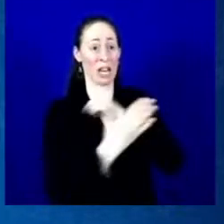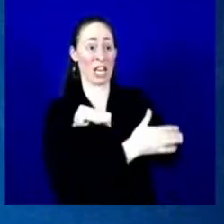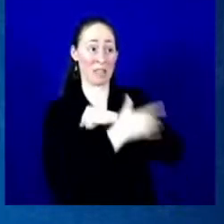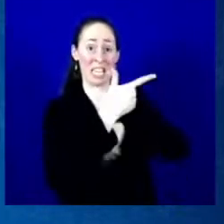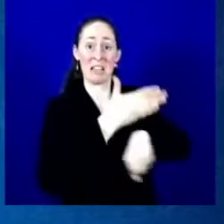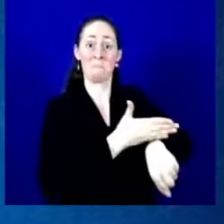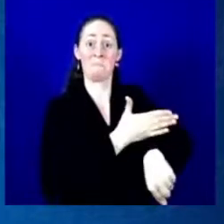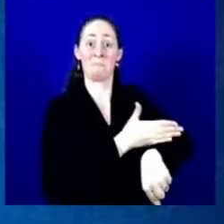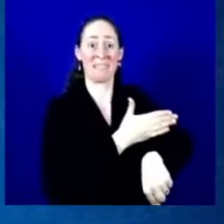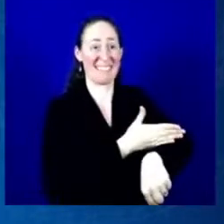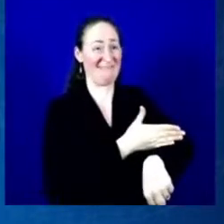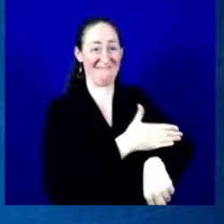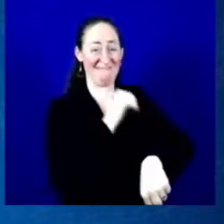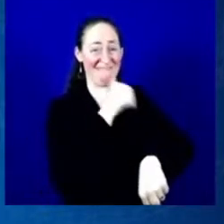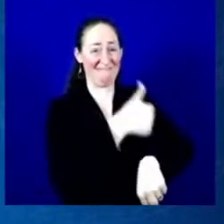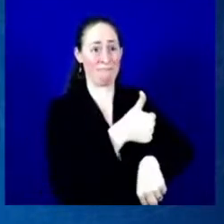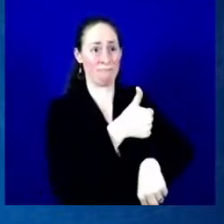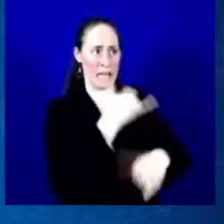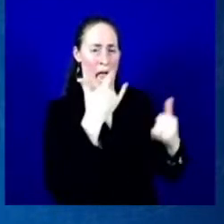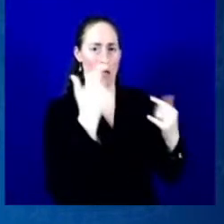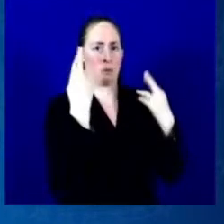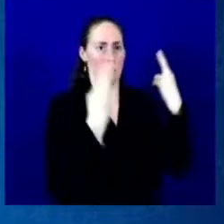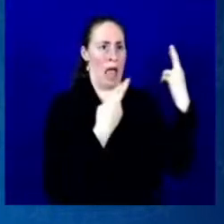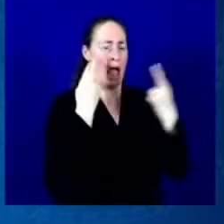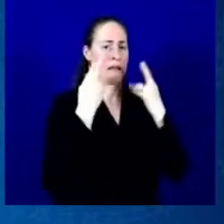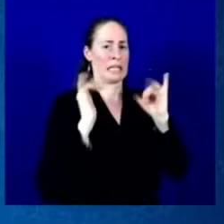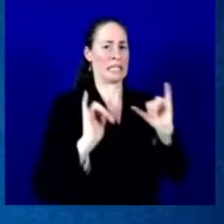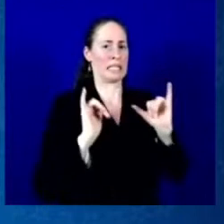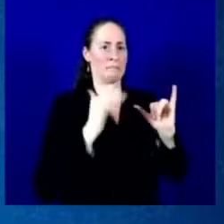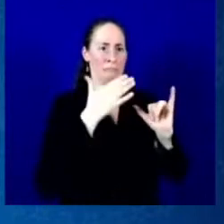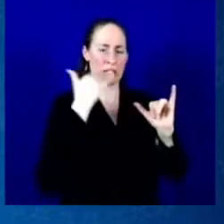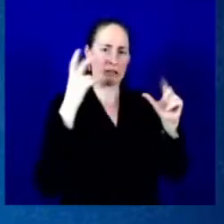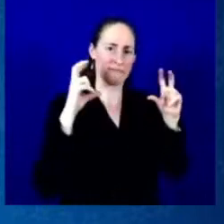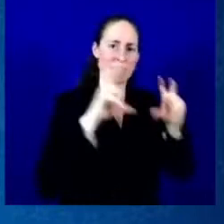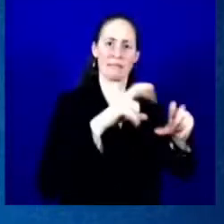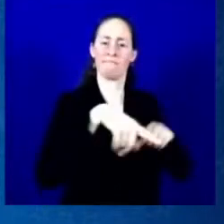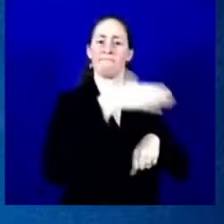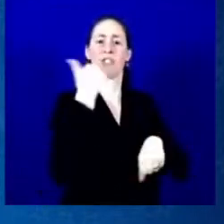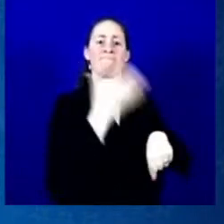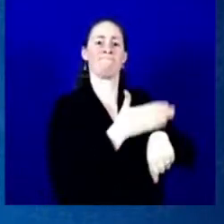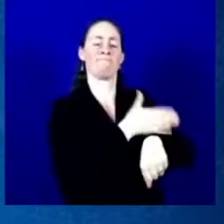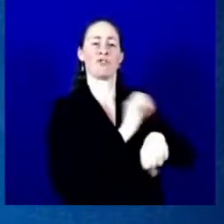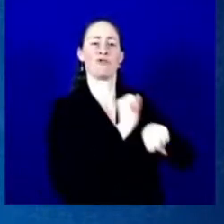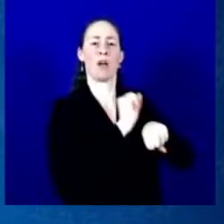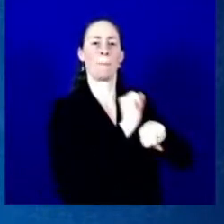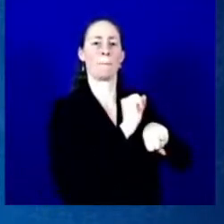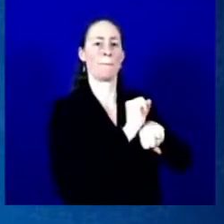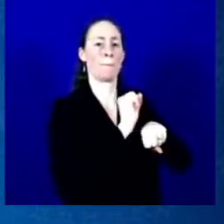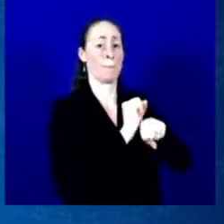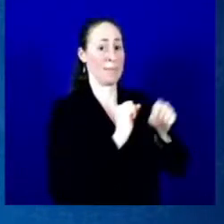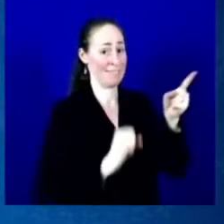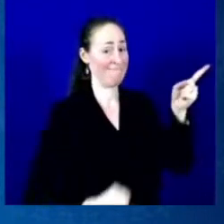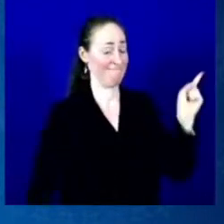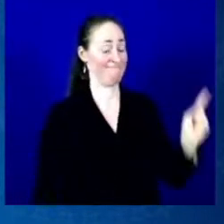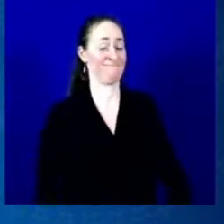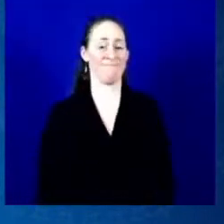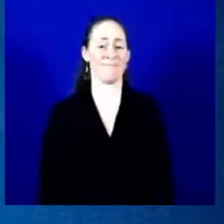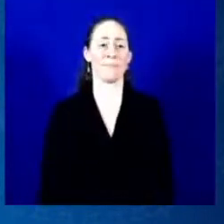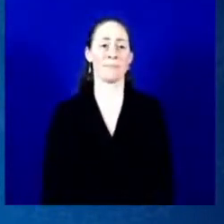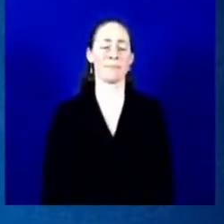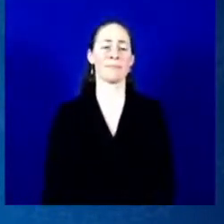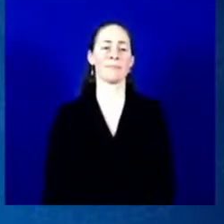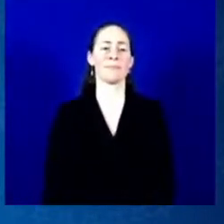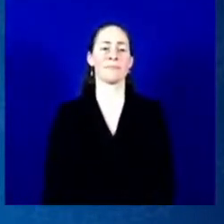The investments I propose tonight also advance the foreign policy, in my view, that benefits the middle